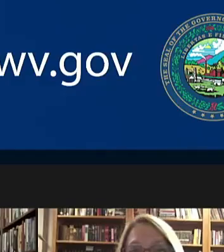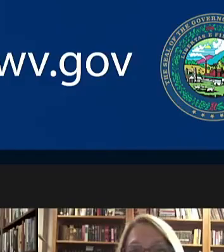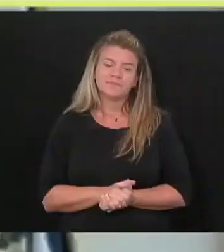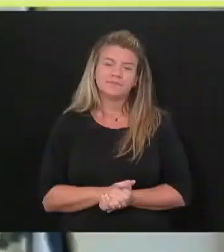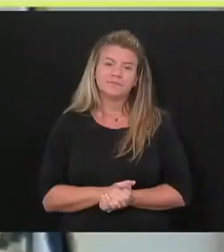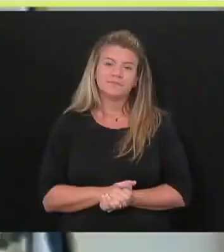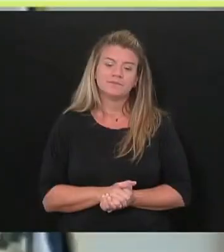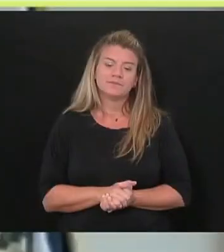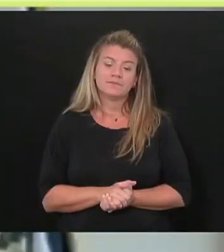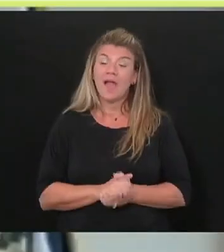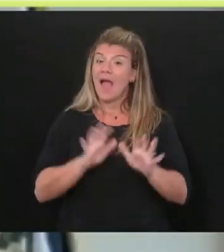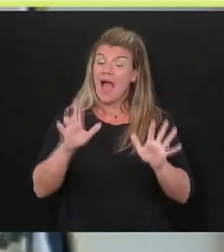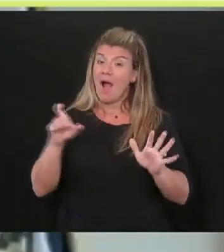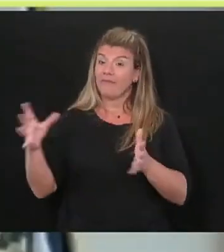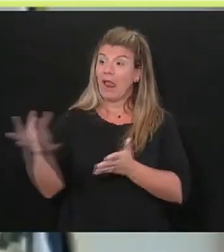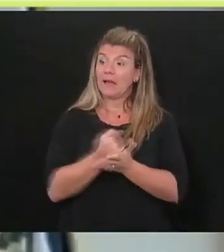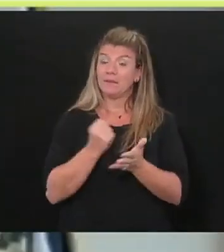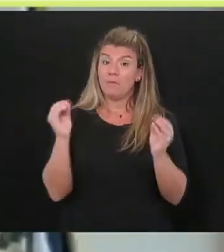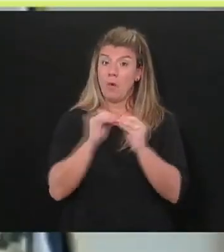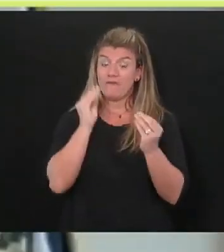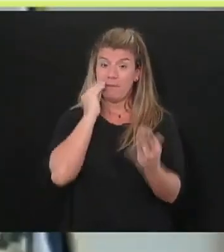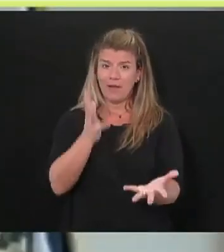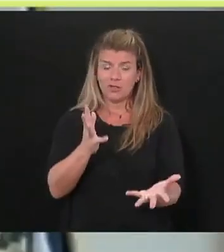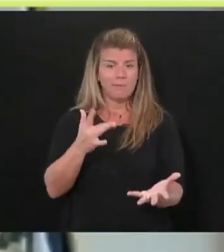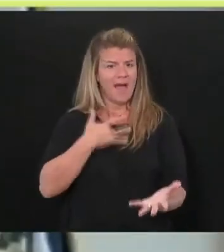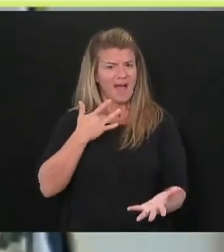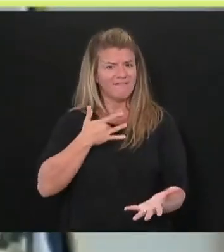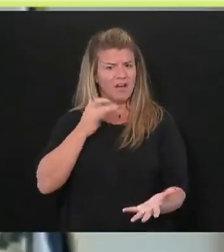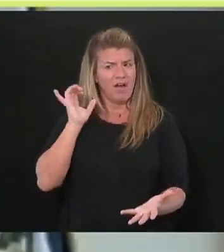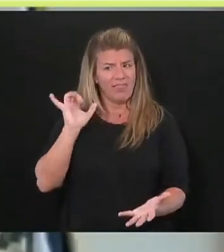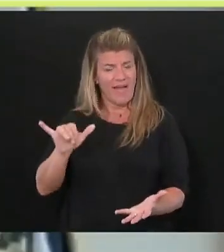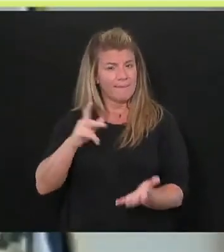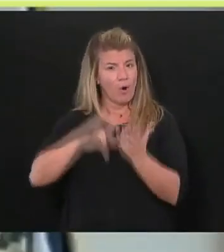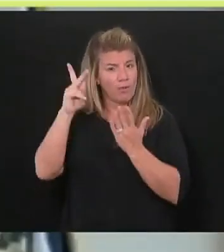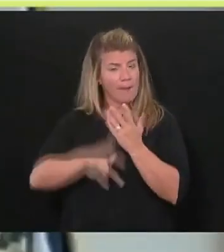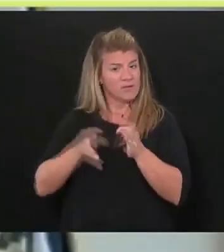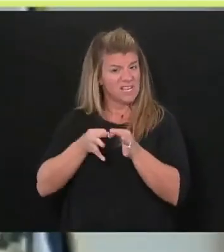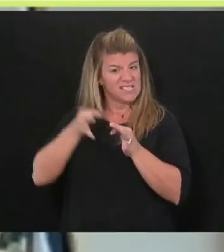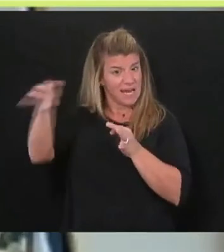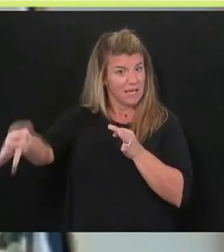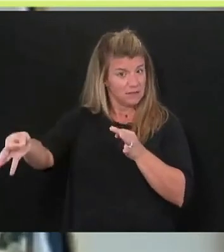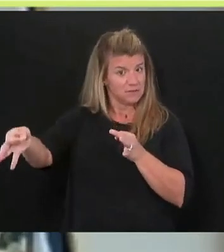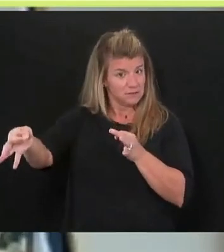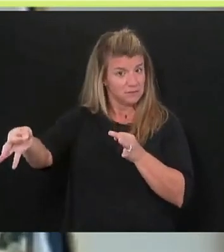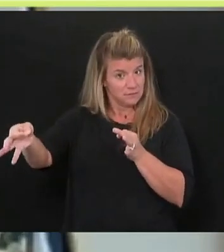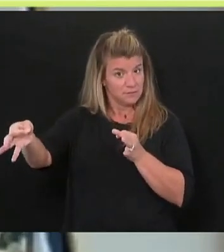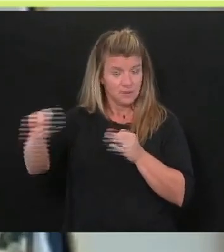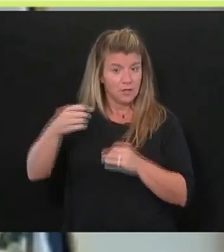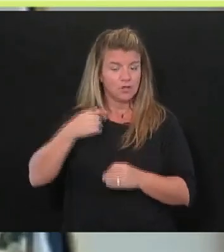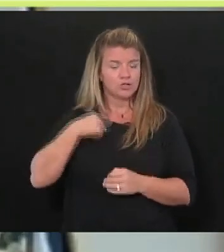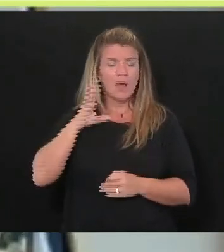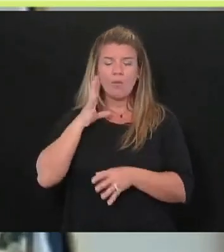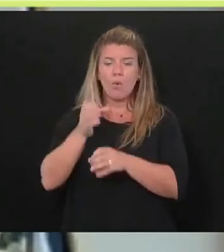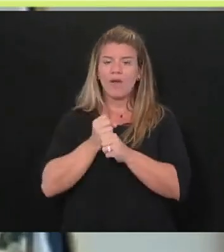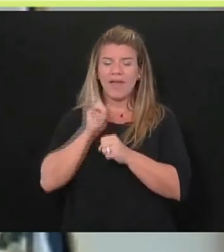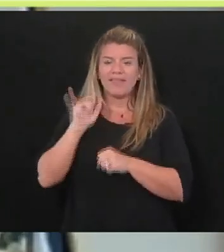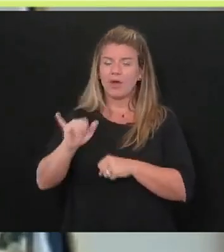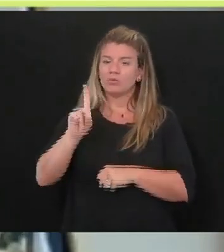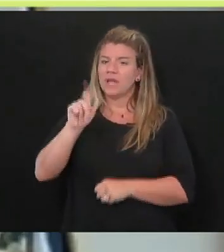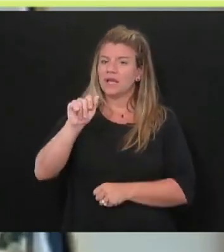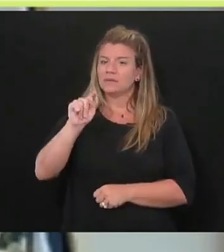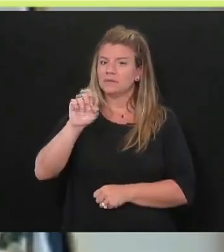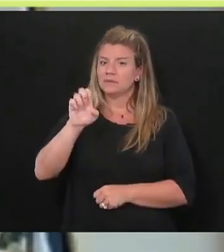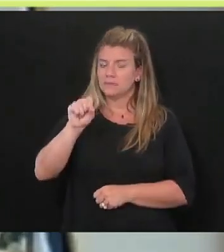I will have to get some more information on that. I believe that program was extended, so I can get you those dates. But